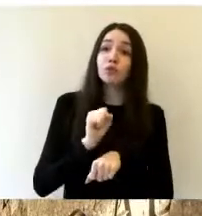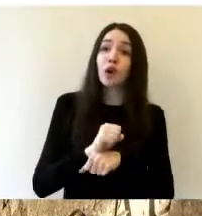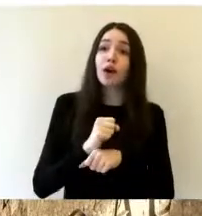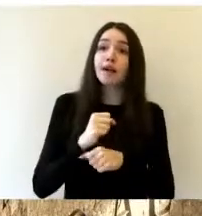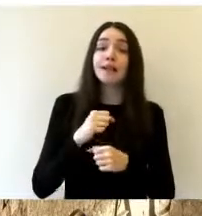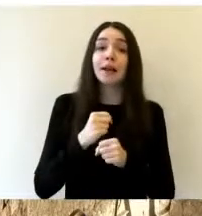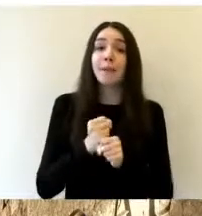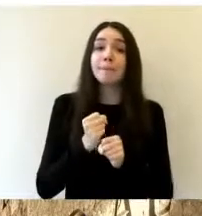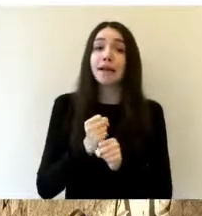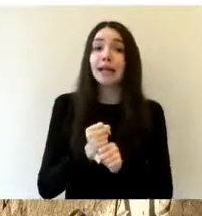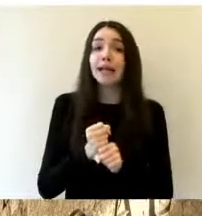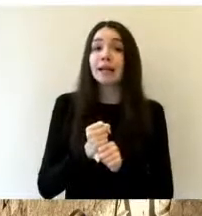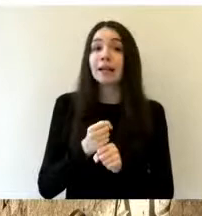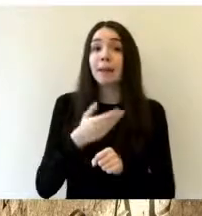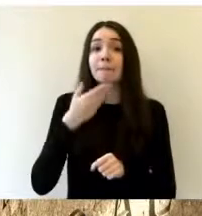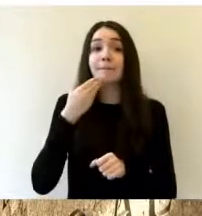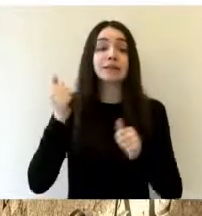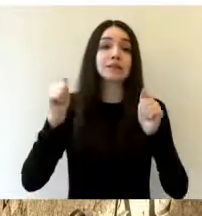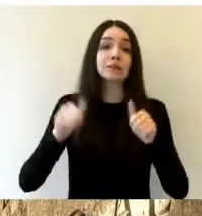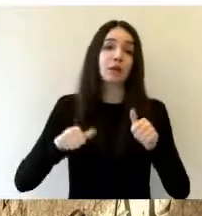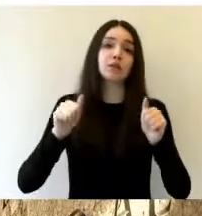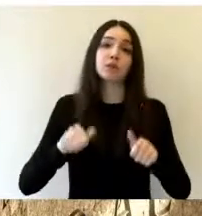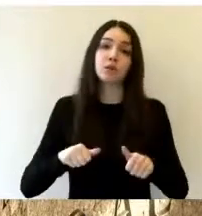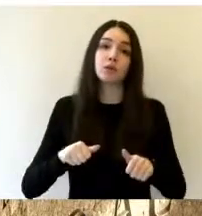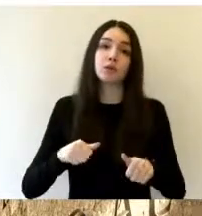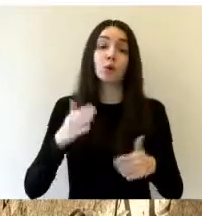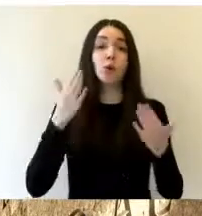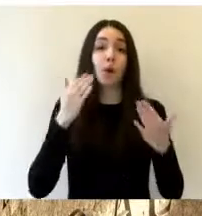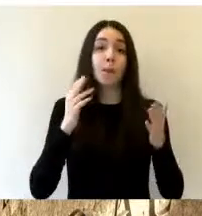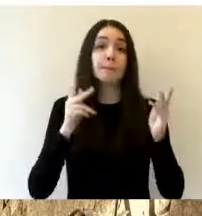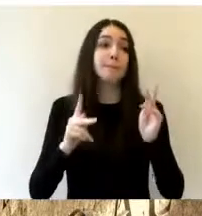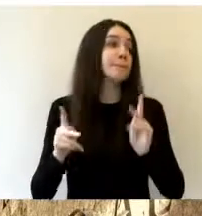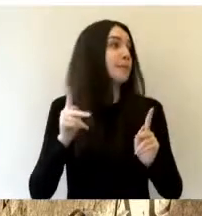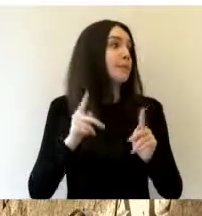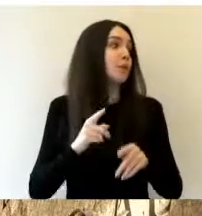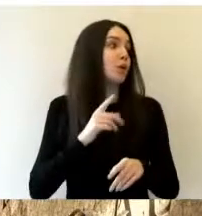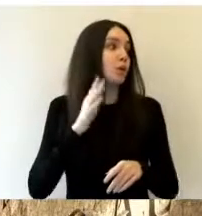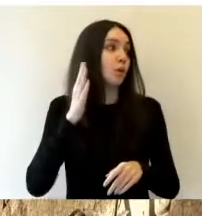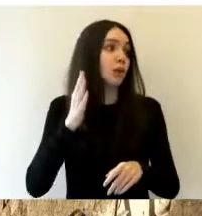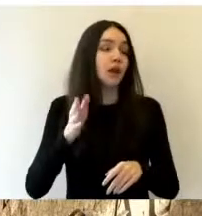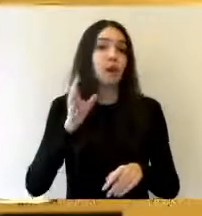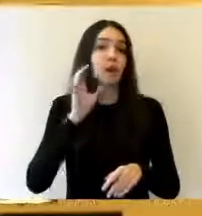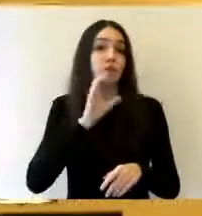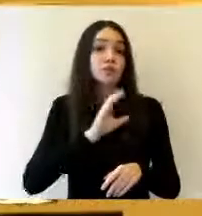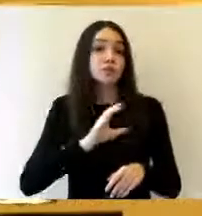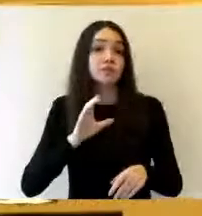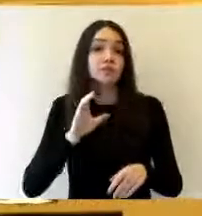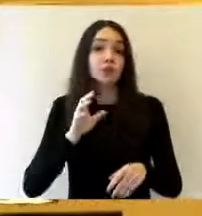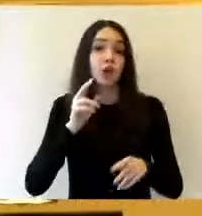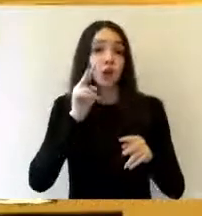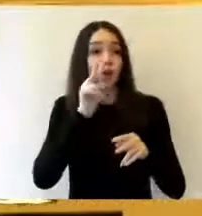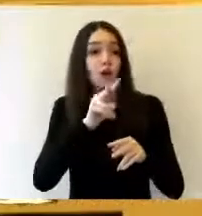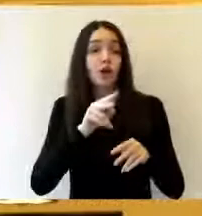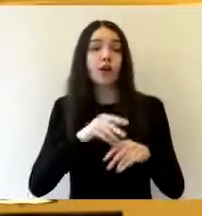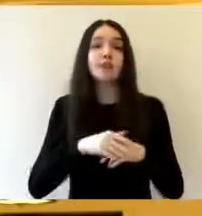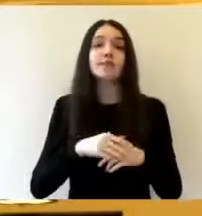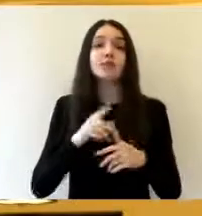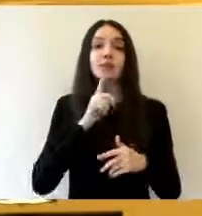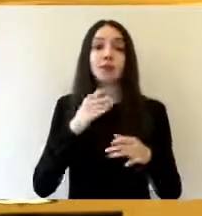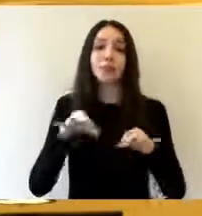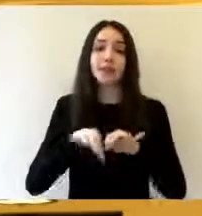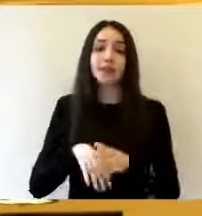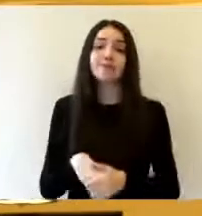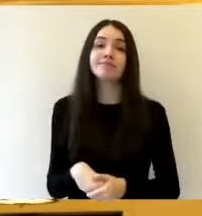be. So I hope that people look as hard as we work, because that really makes it worth it.